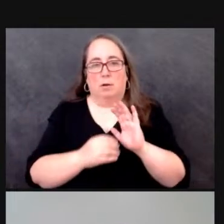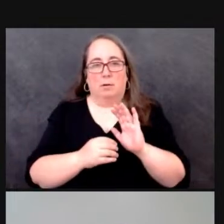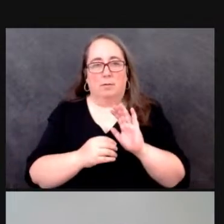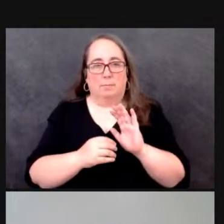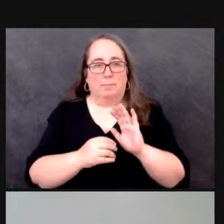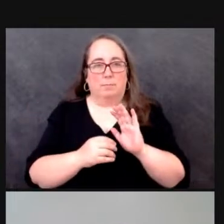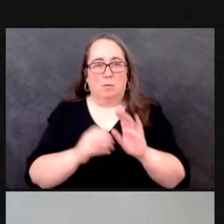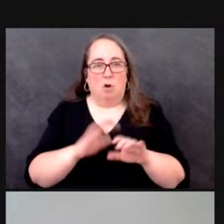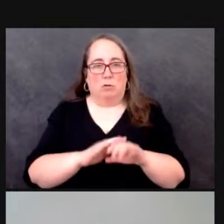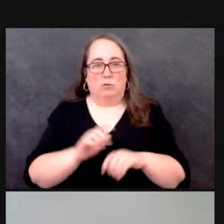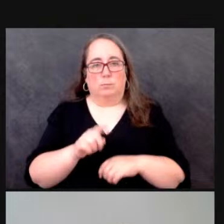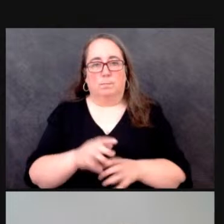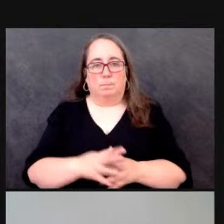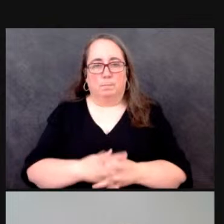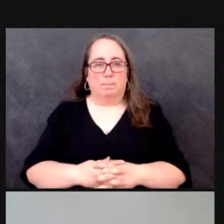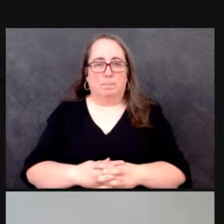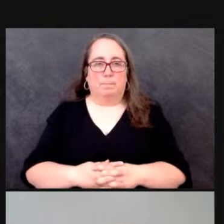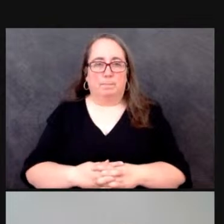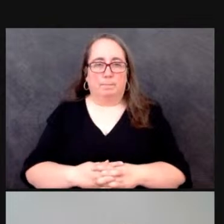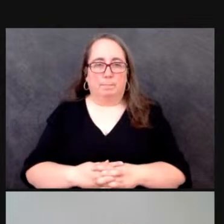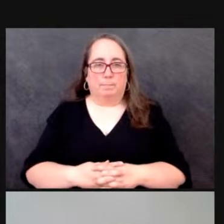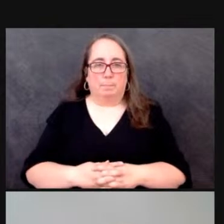image onto.